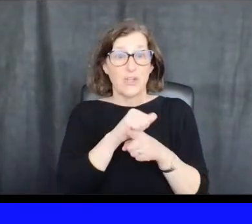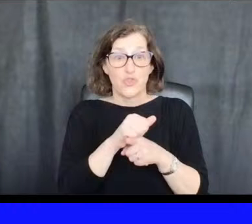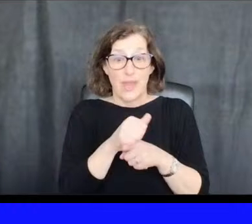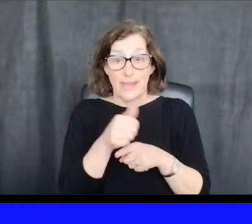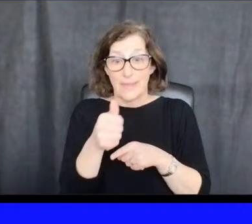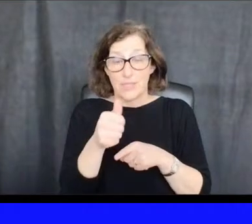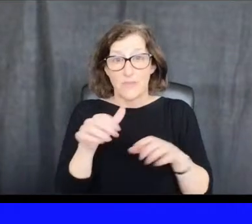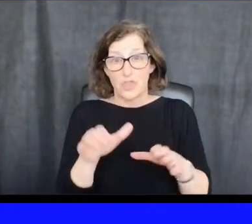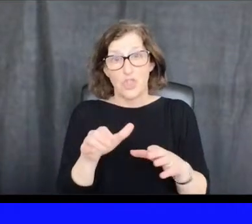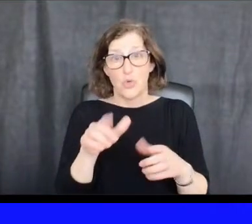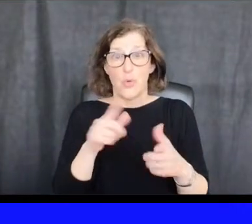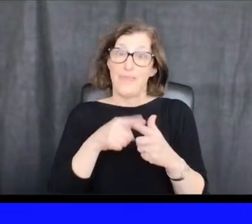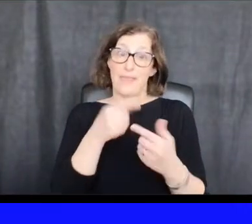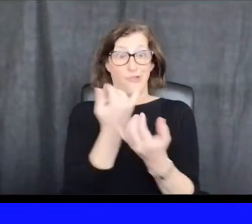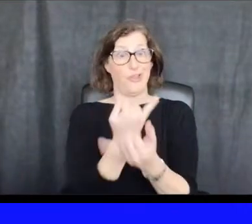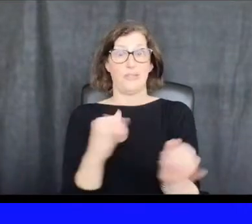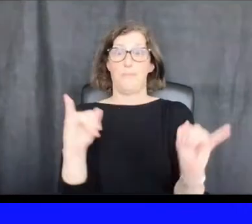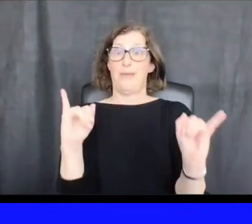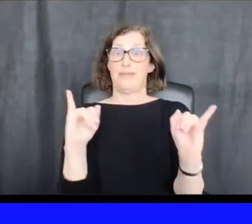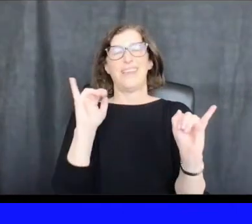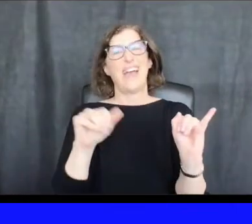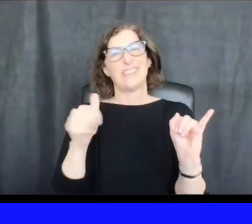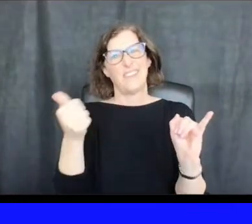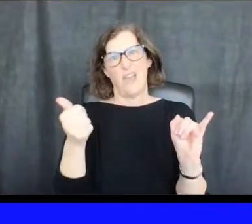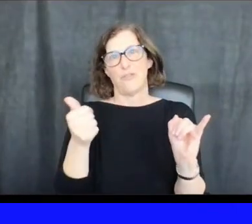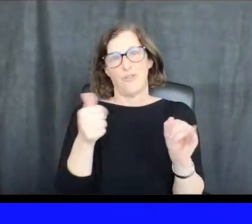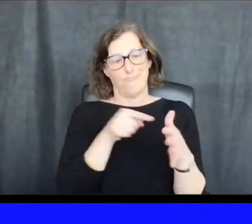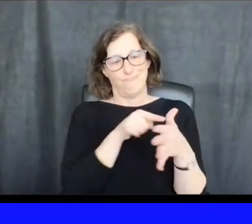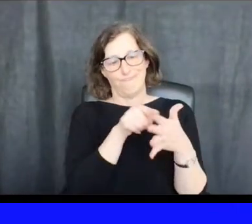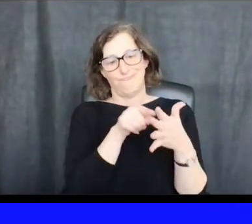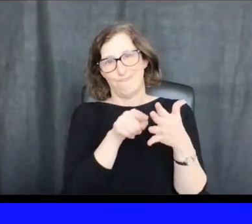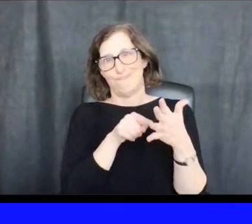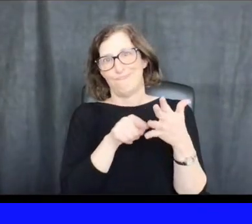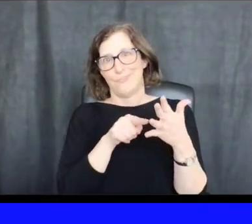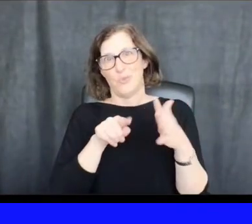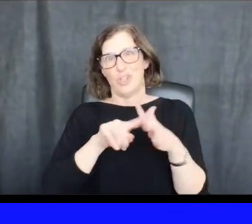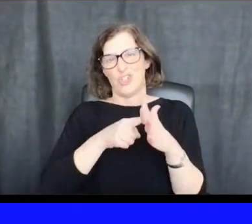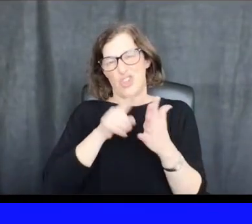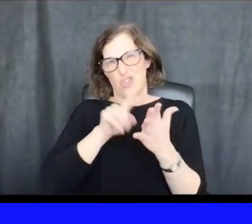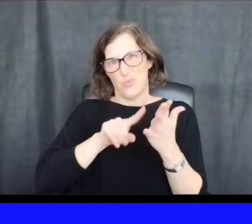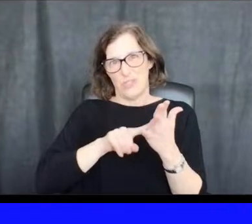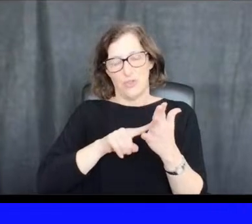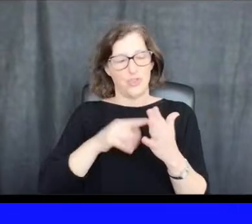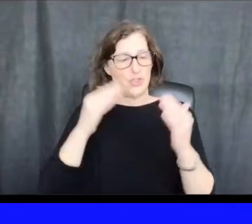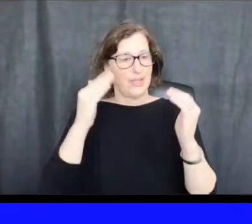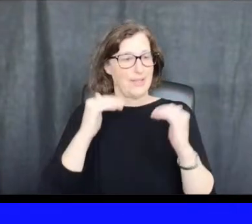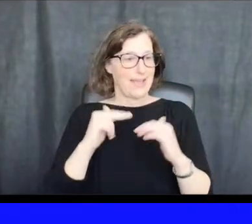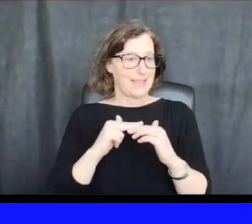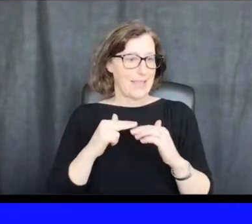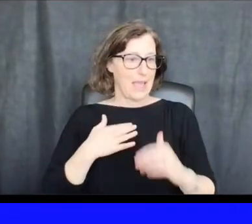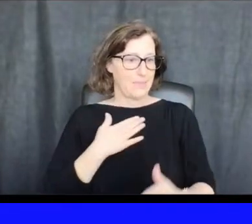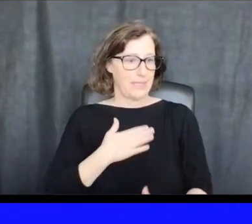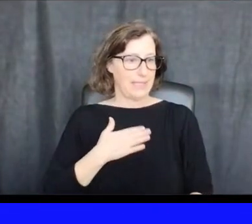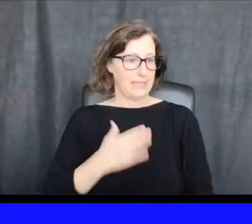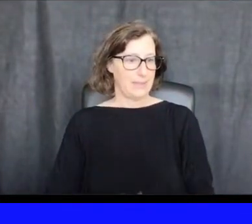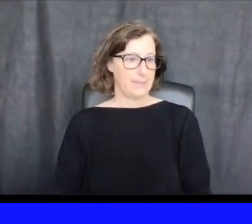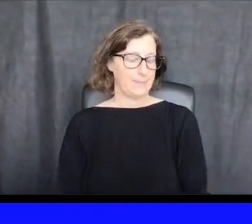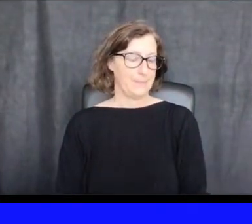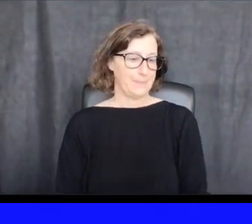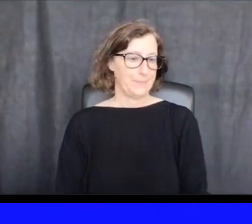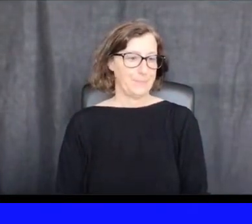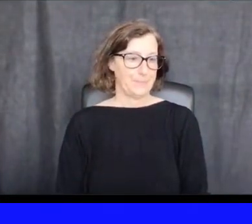rehabilitation evaluation. And everyone was referred into our community health worker program, the public health